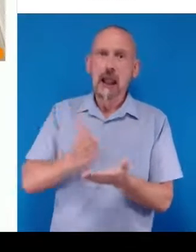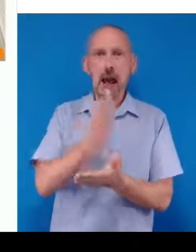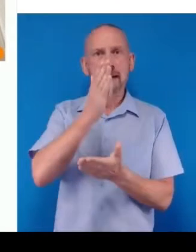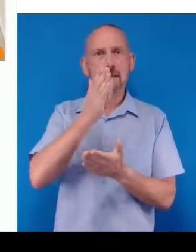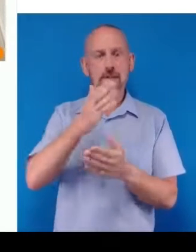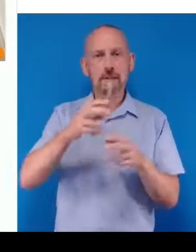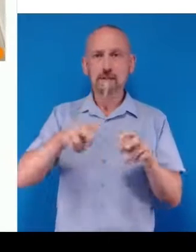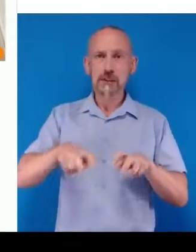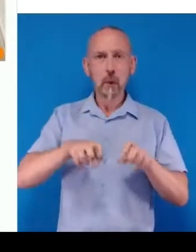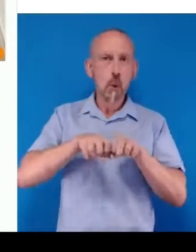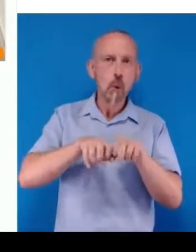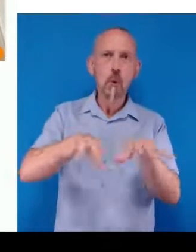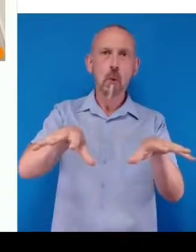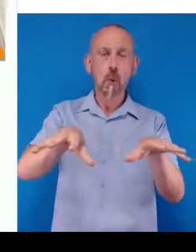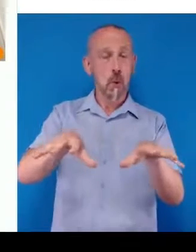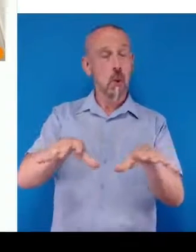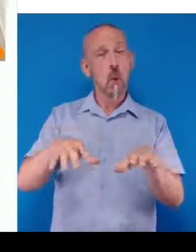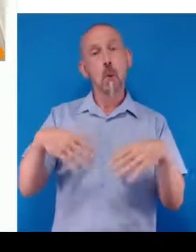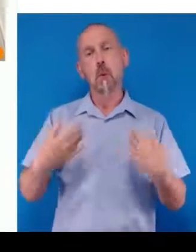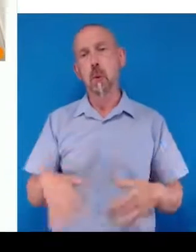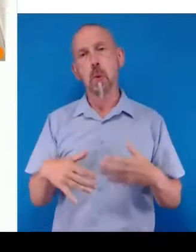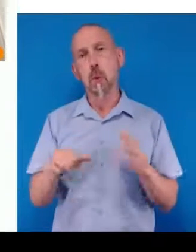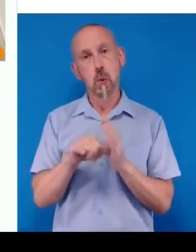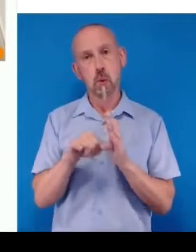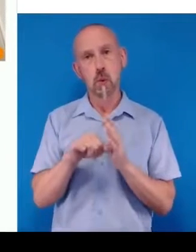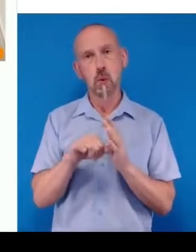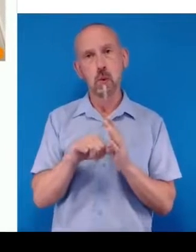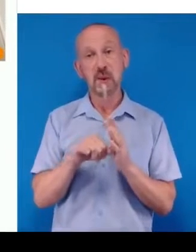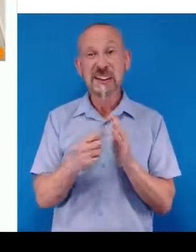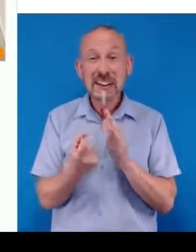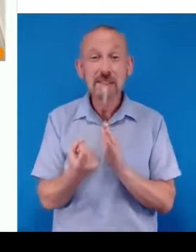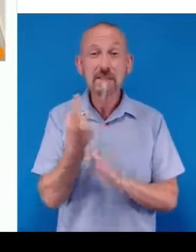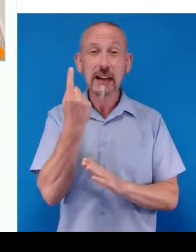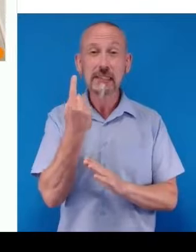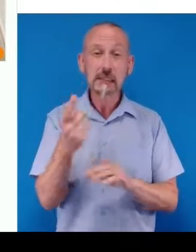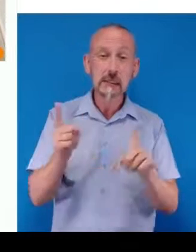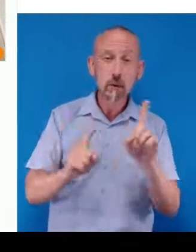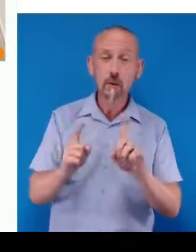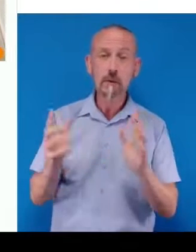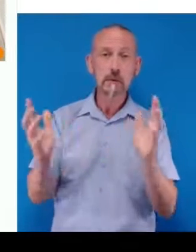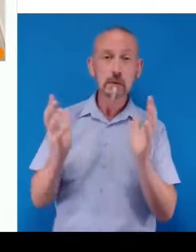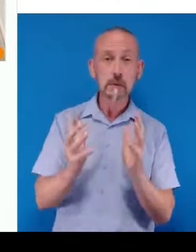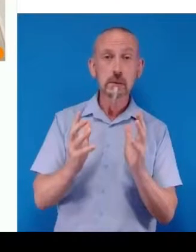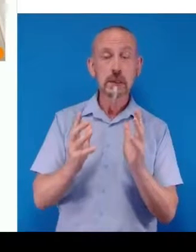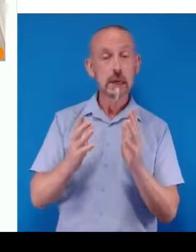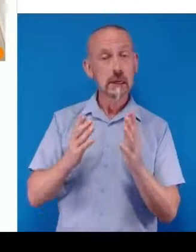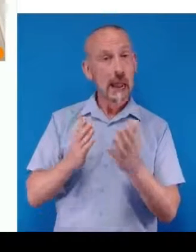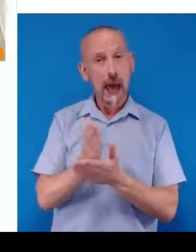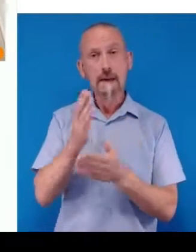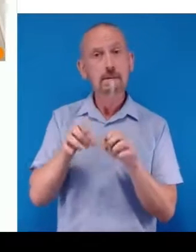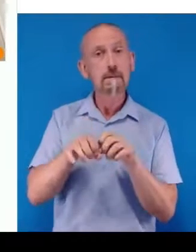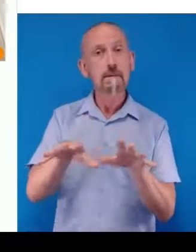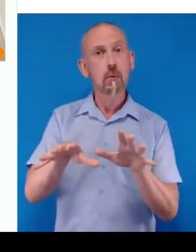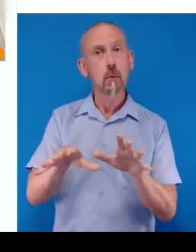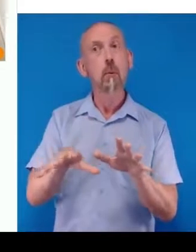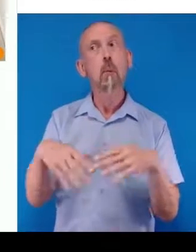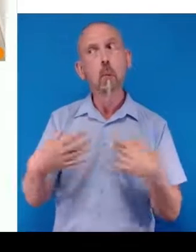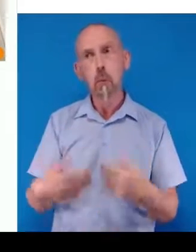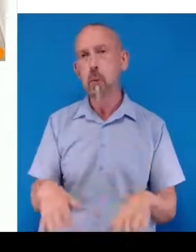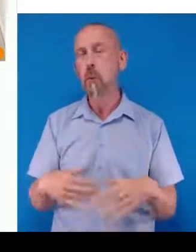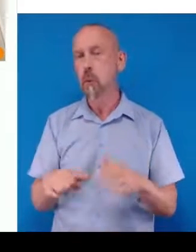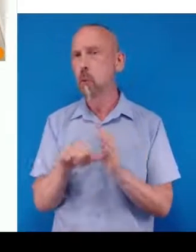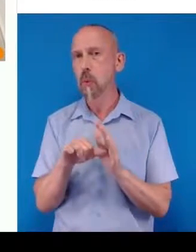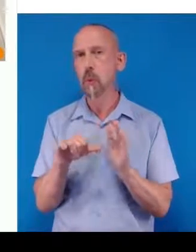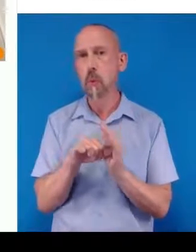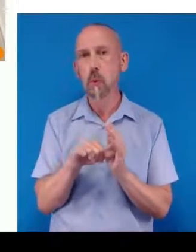particularly for events. It is challenging, and some of the challenges of integrating with